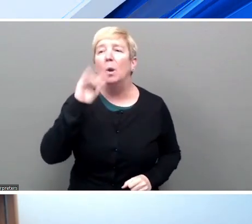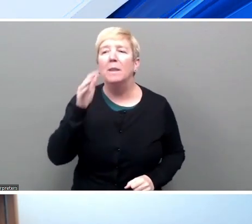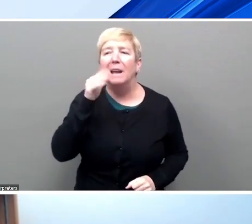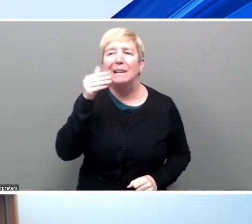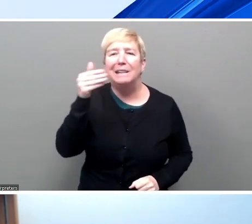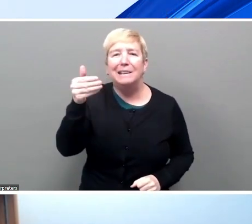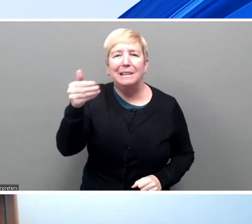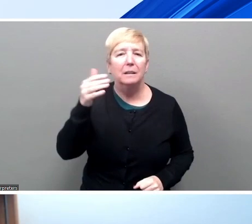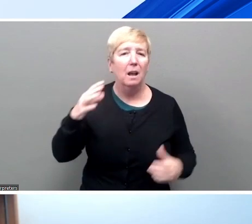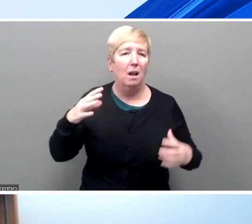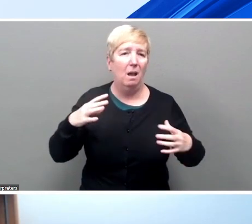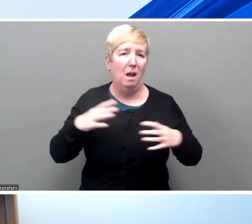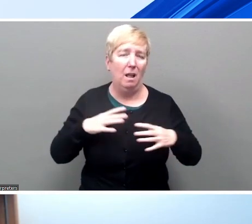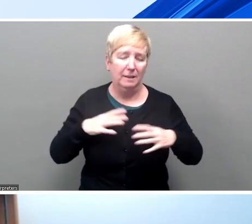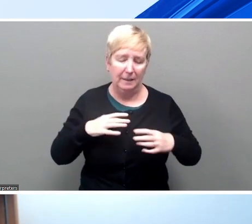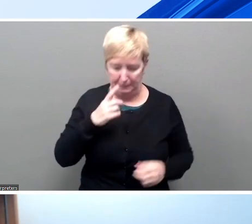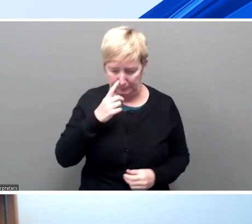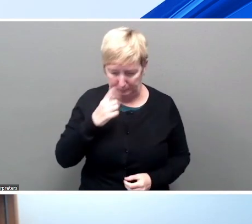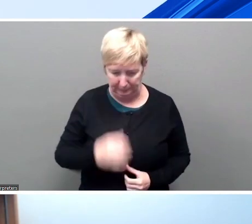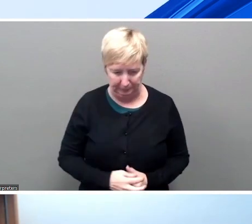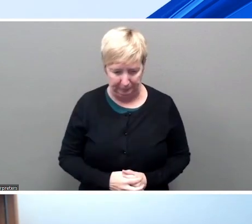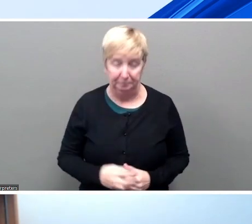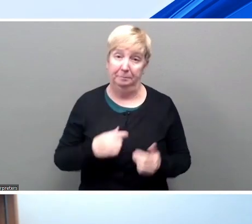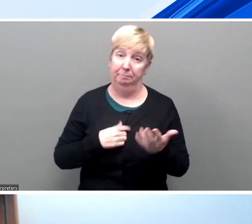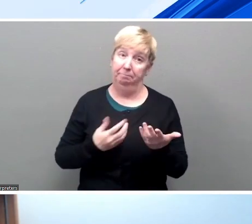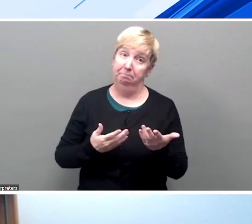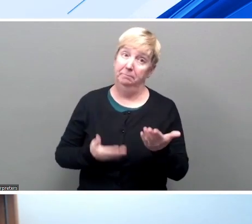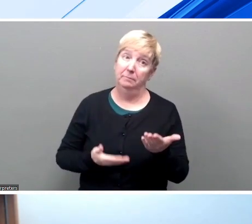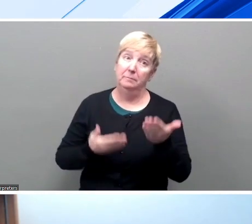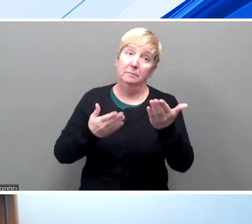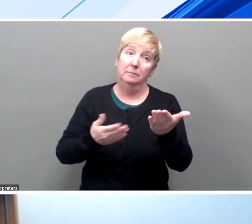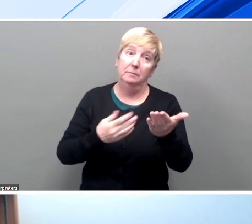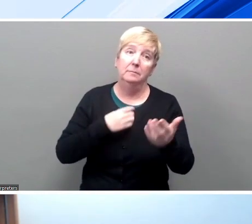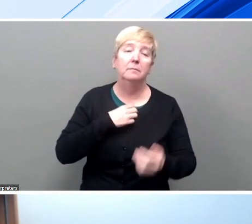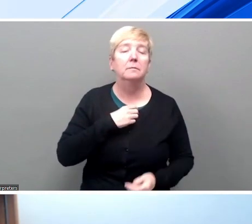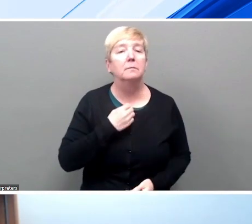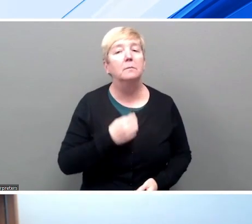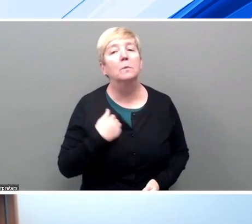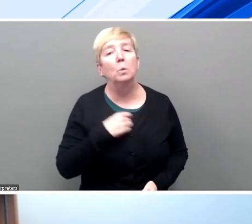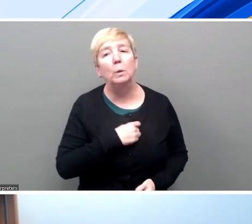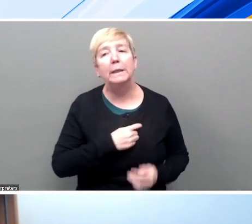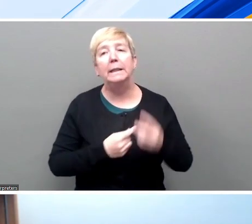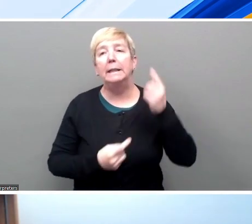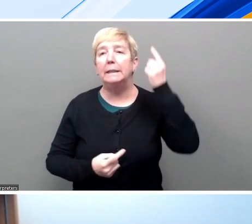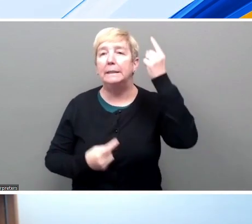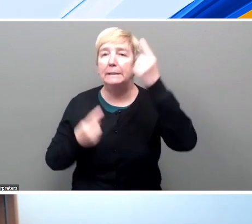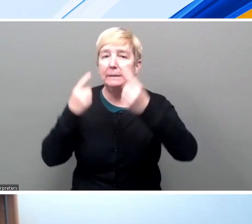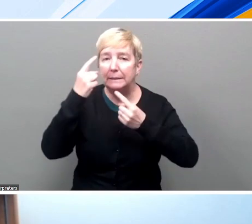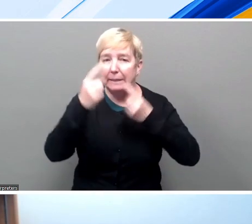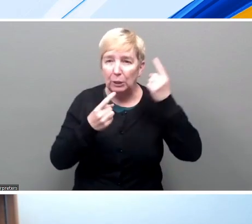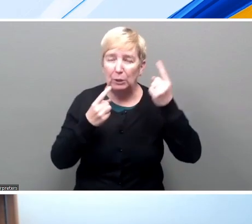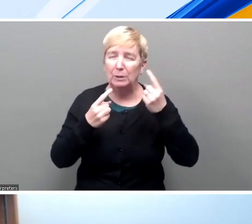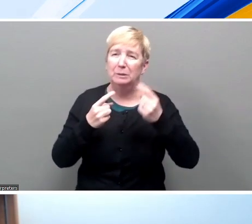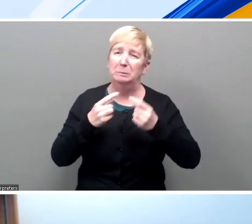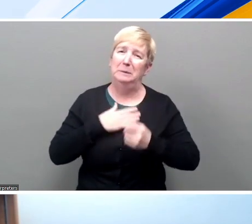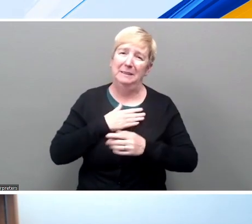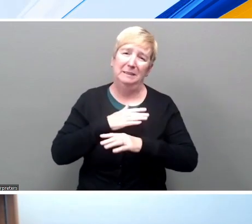I want to just suggest that we all reconsider large